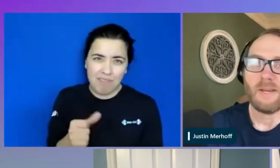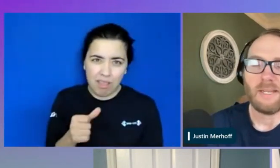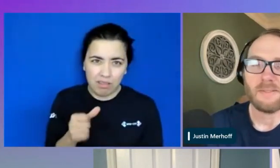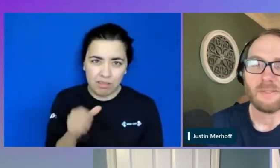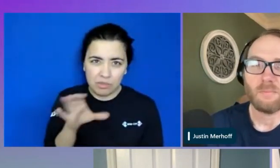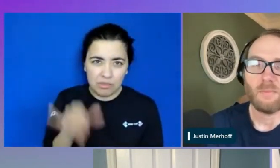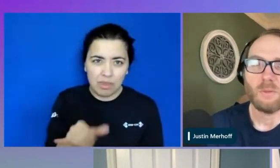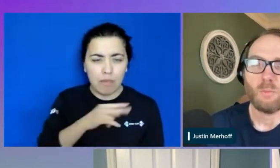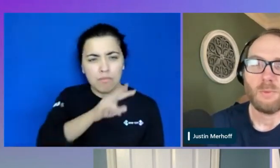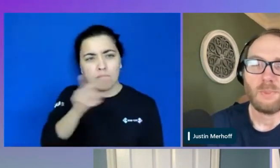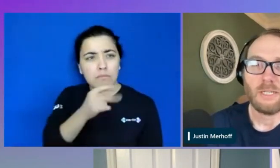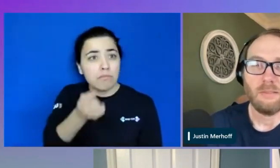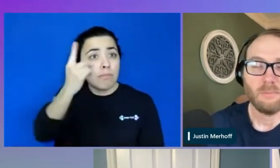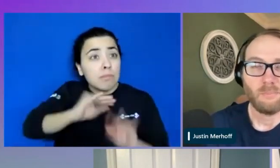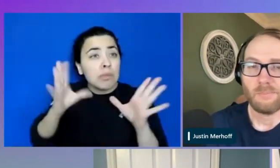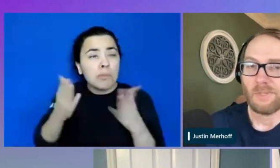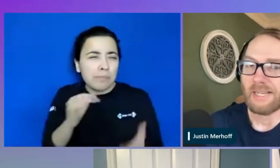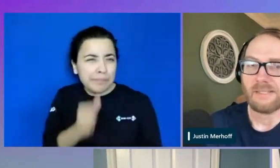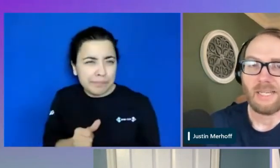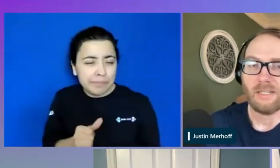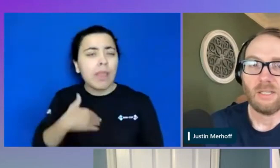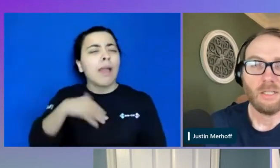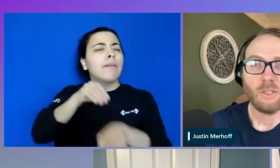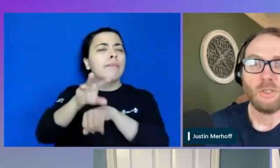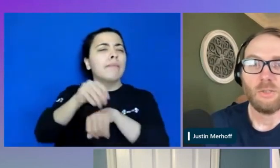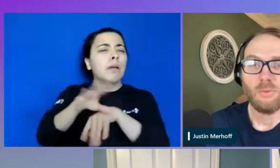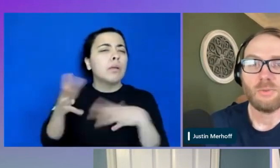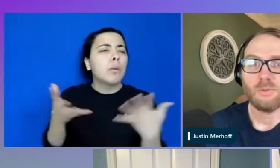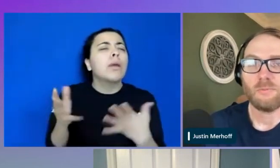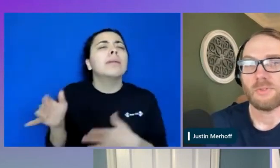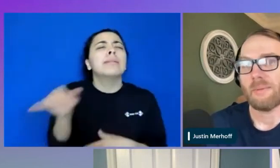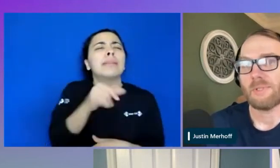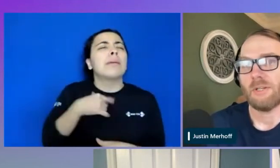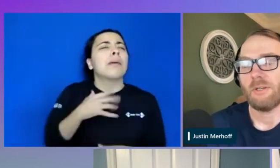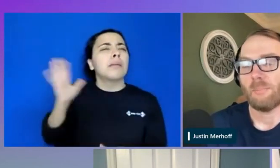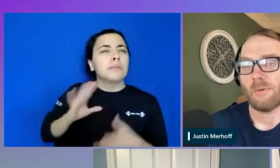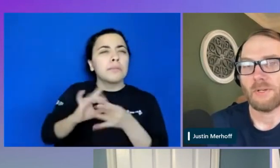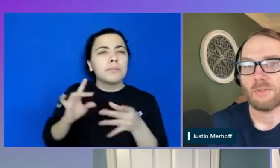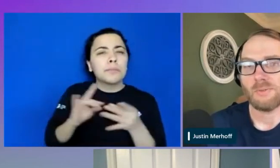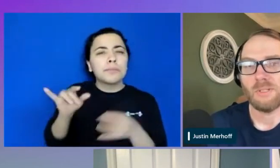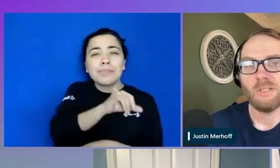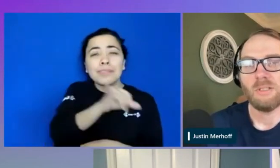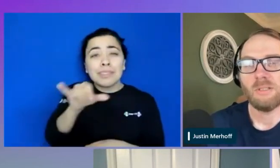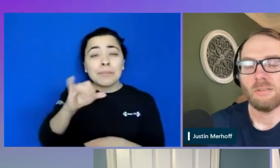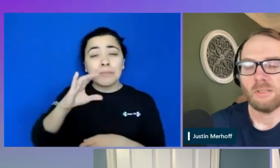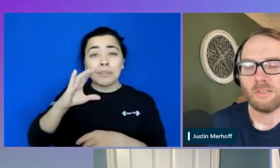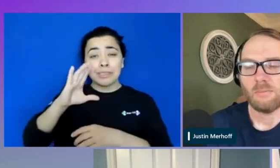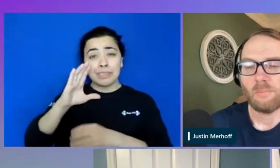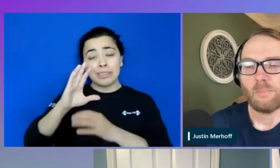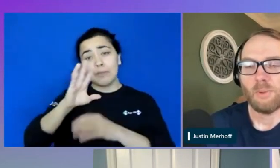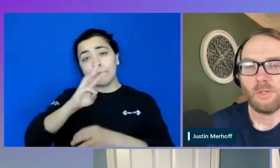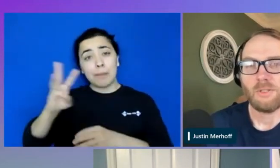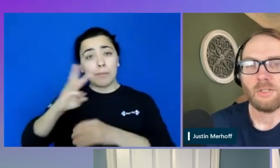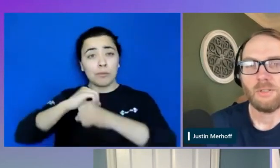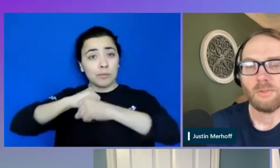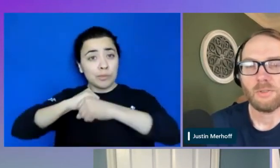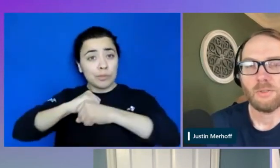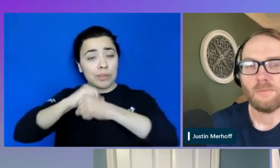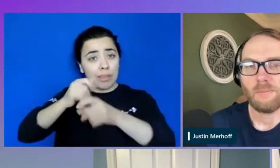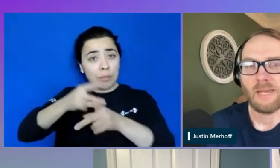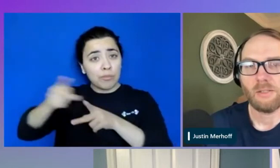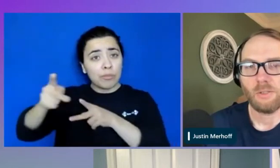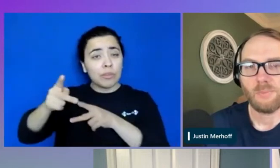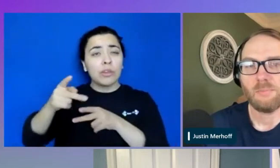My advice would be, like I said, use for cybersecurity professionals. Put